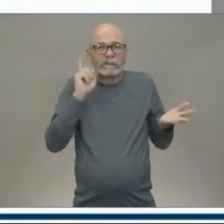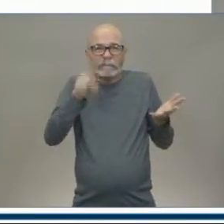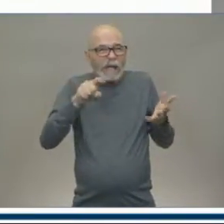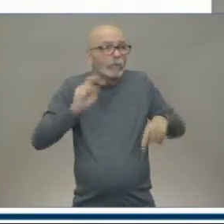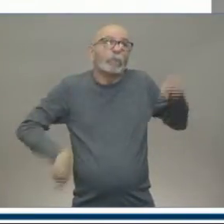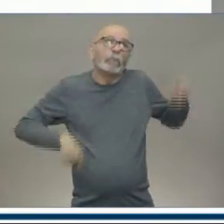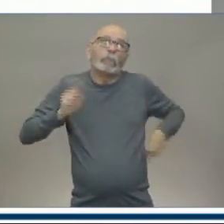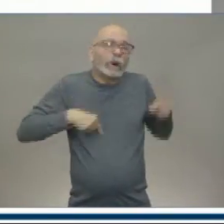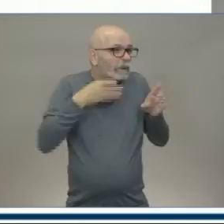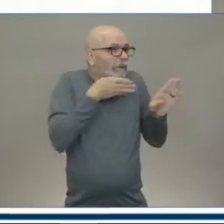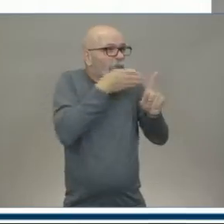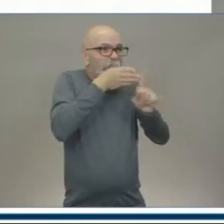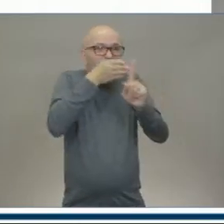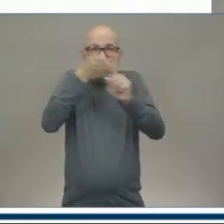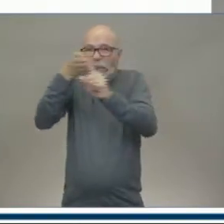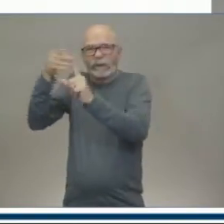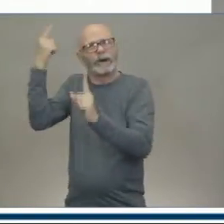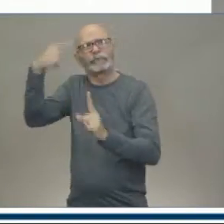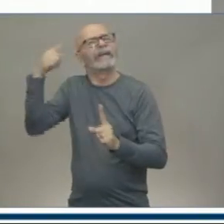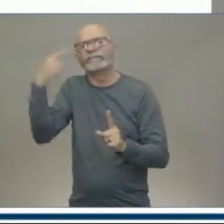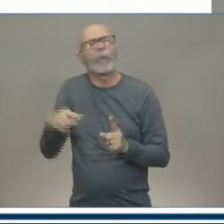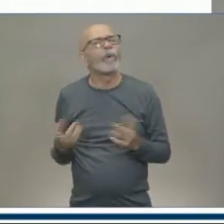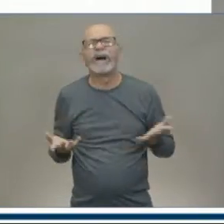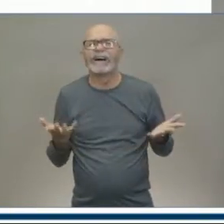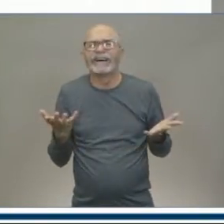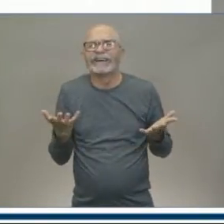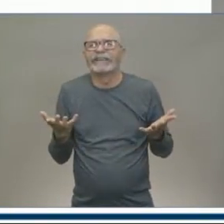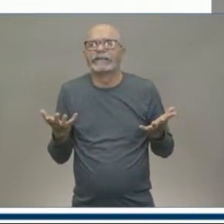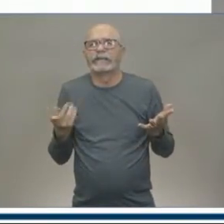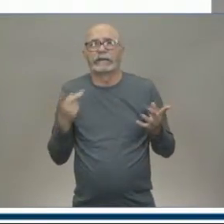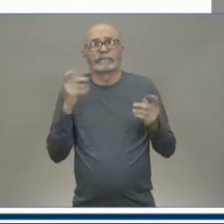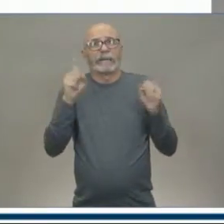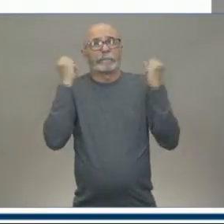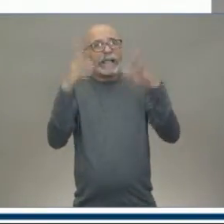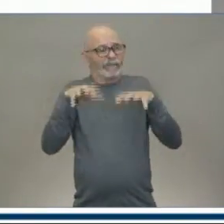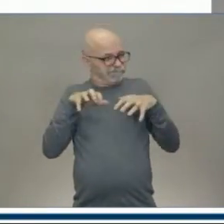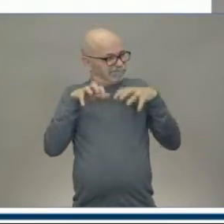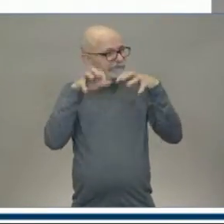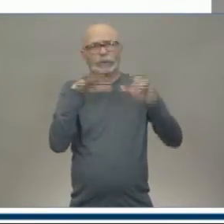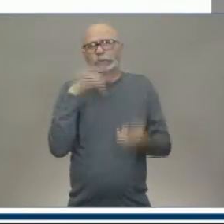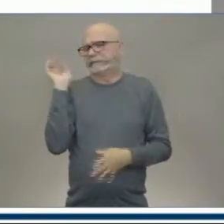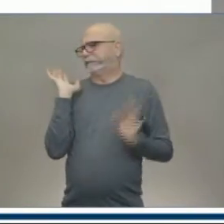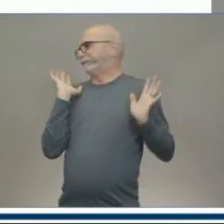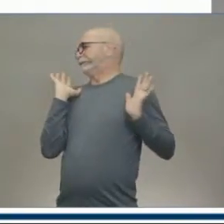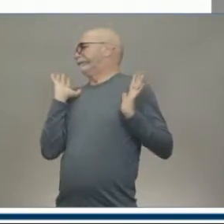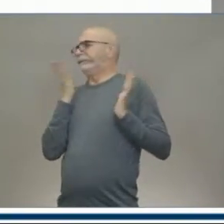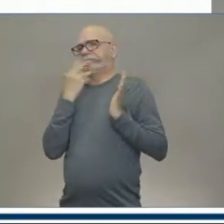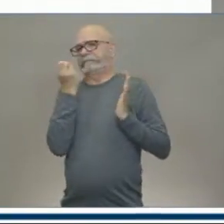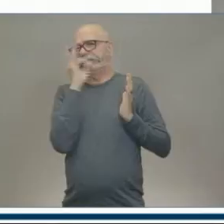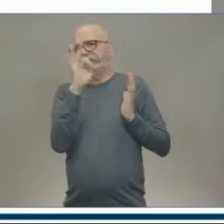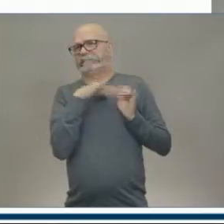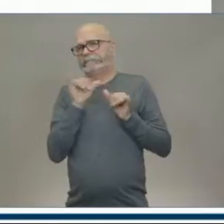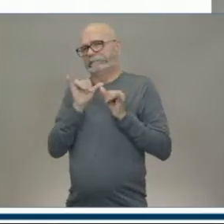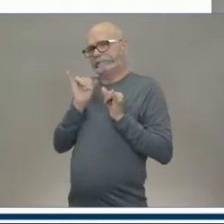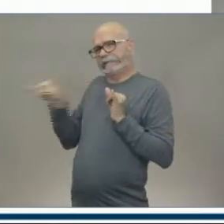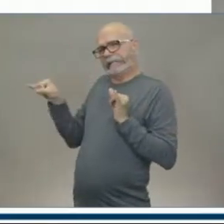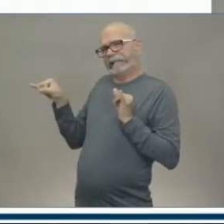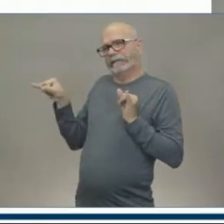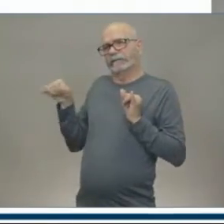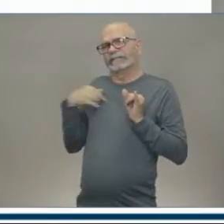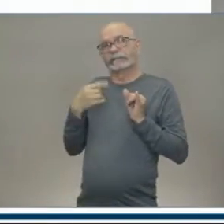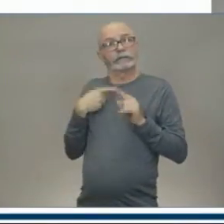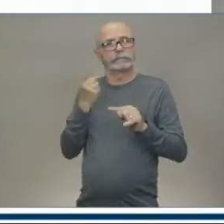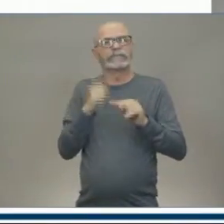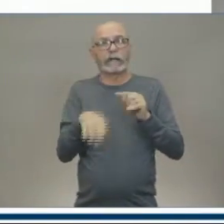even if I go somewhere, if it's crowded already, maybe now's not the time for me to add to that crowd. We can't make businesses